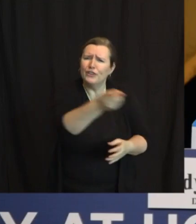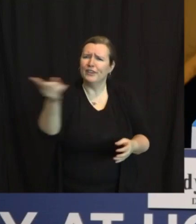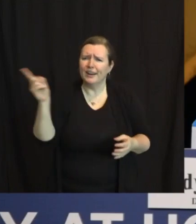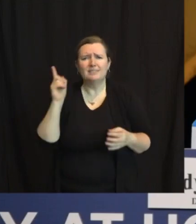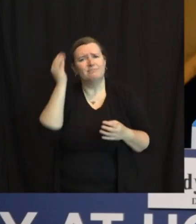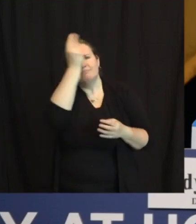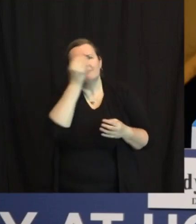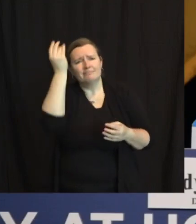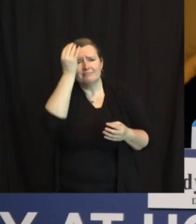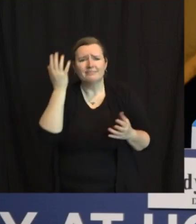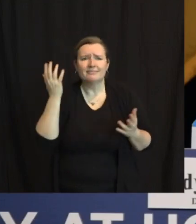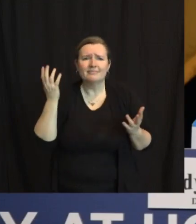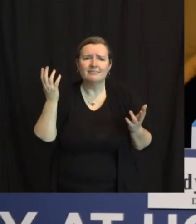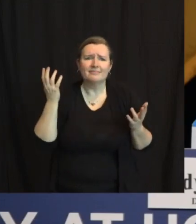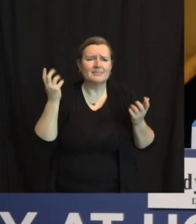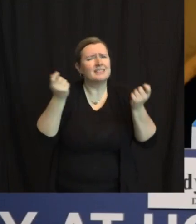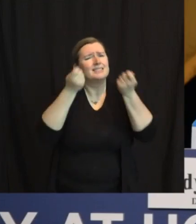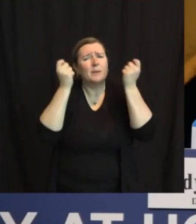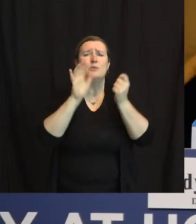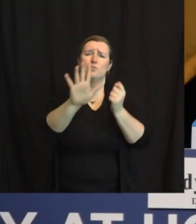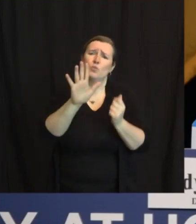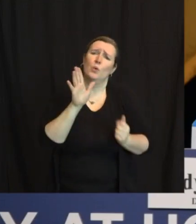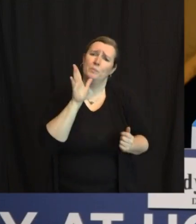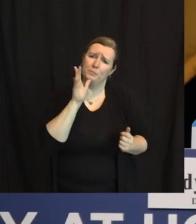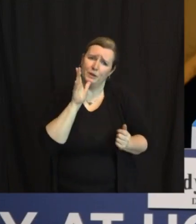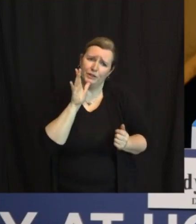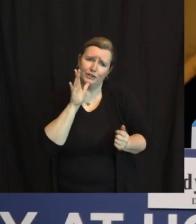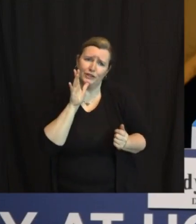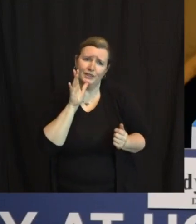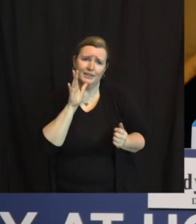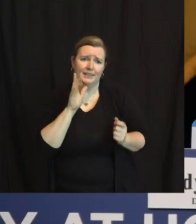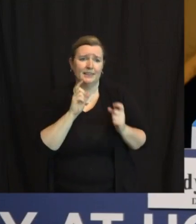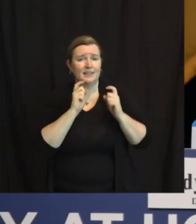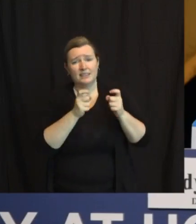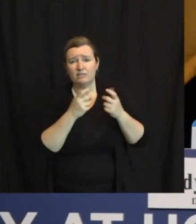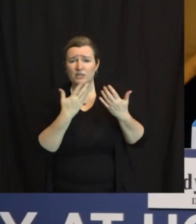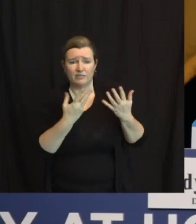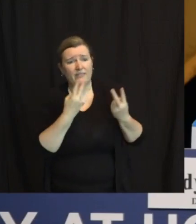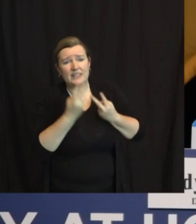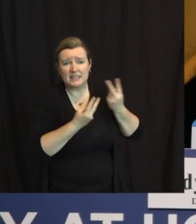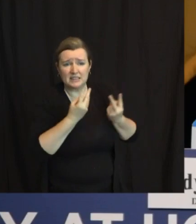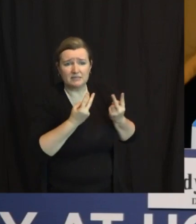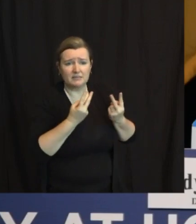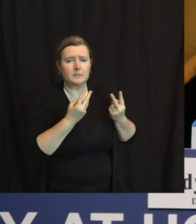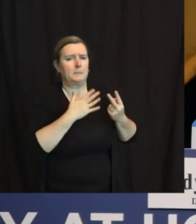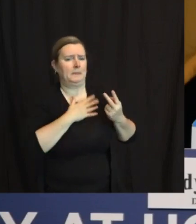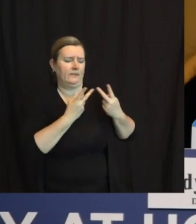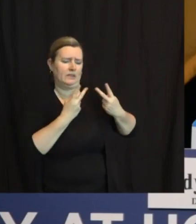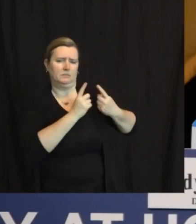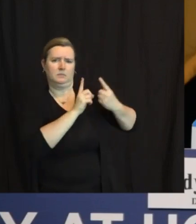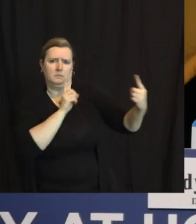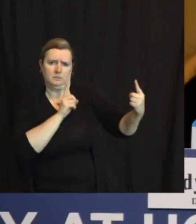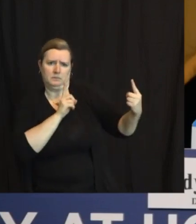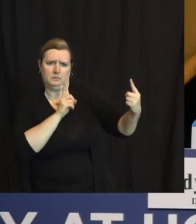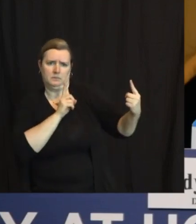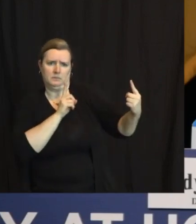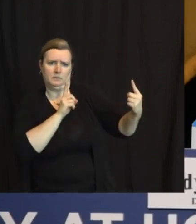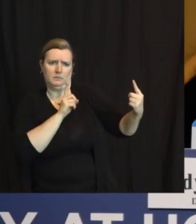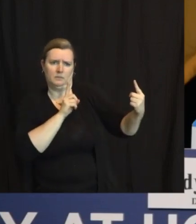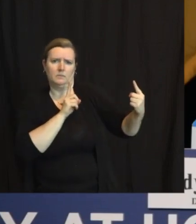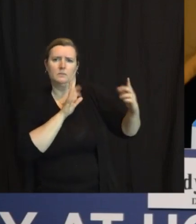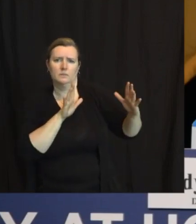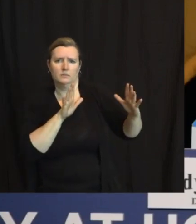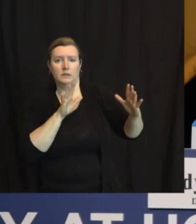your facilities and to offer virtual visits to accommodate those who want to see their loved ones this Mother's